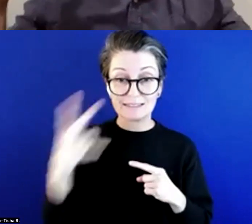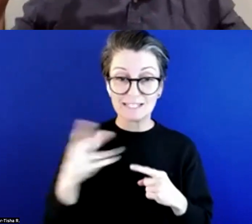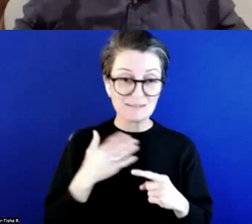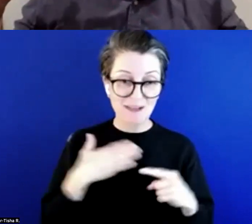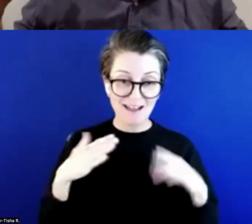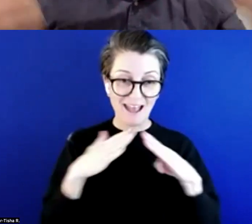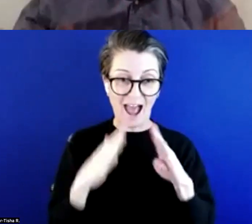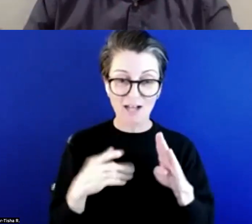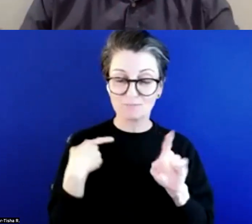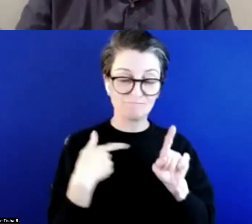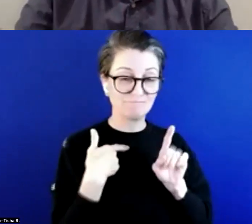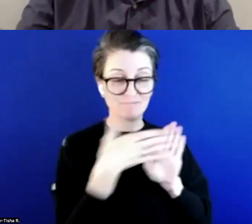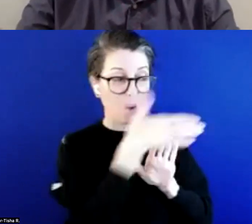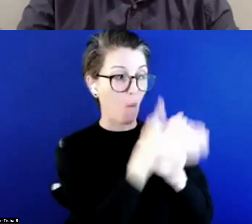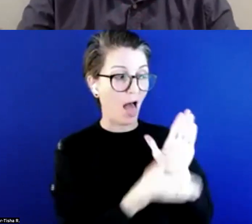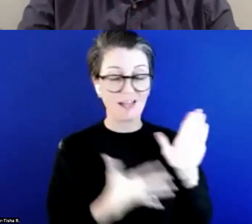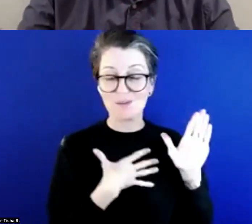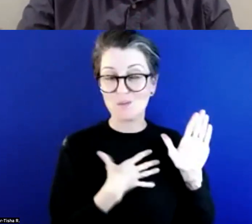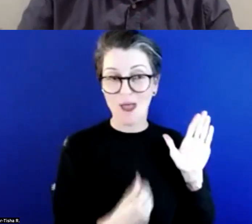just have a white wall behind me.